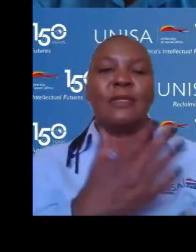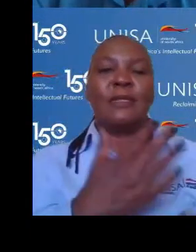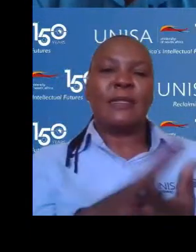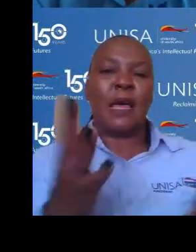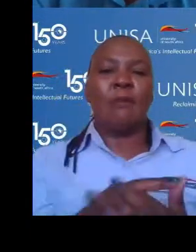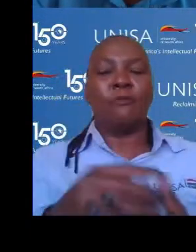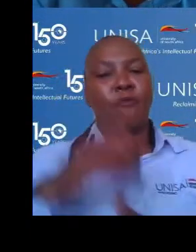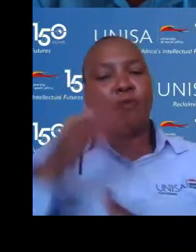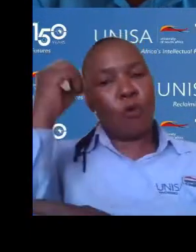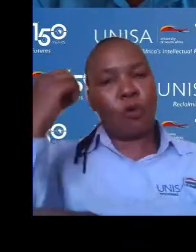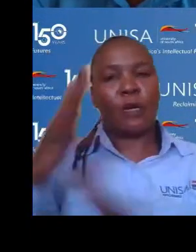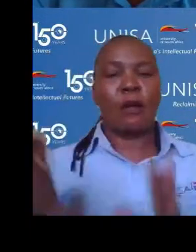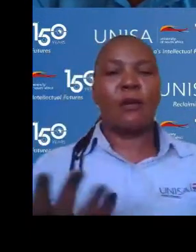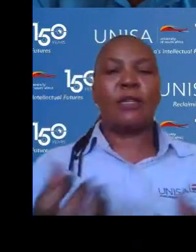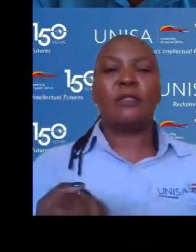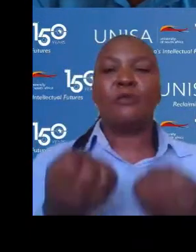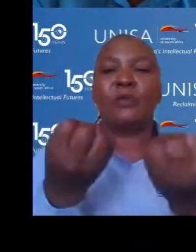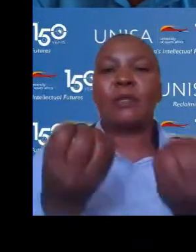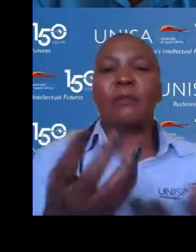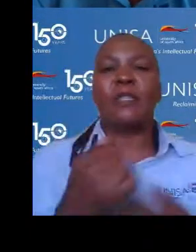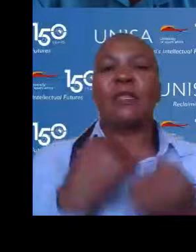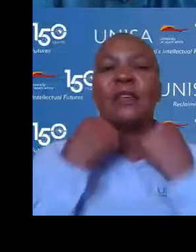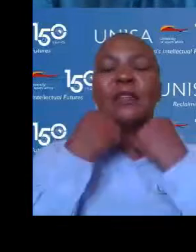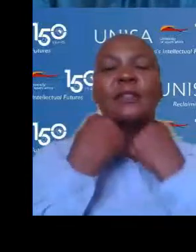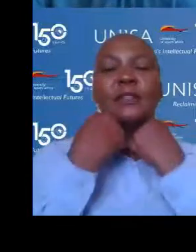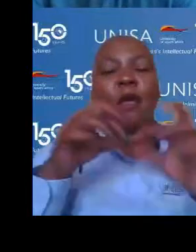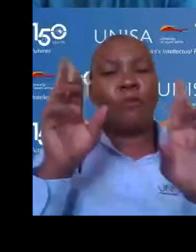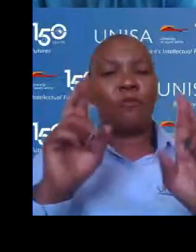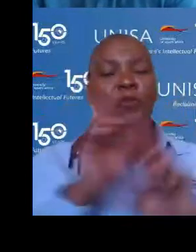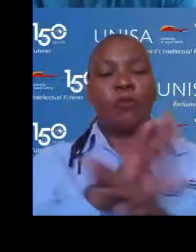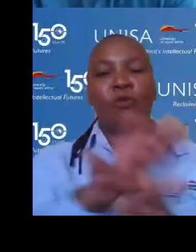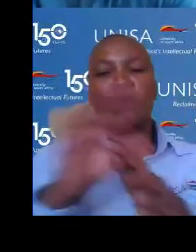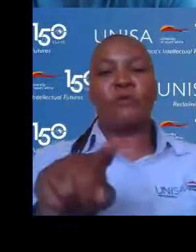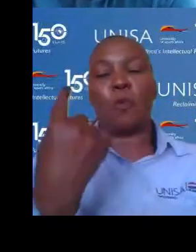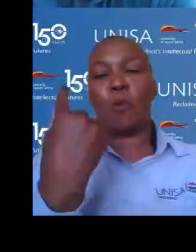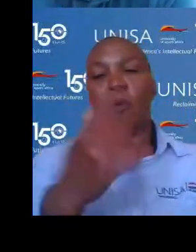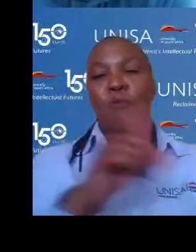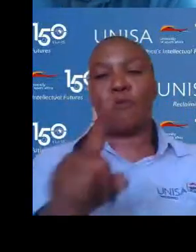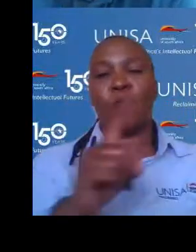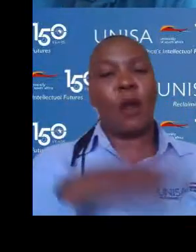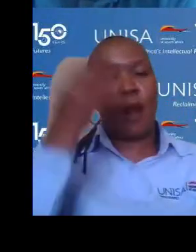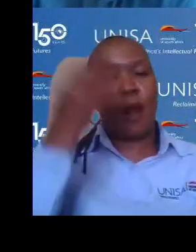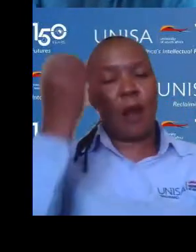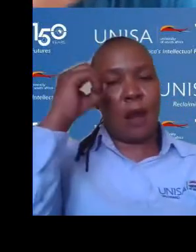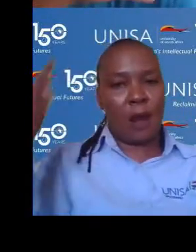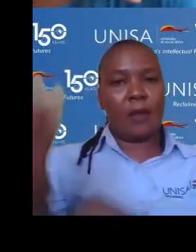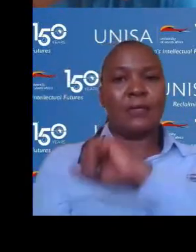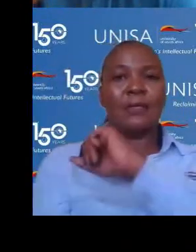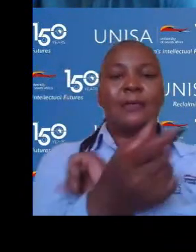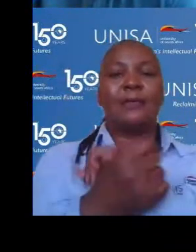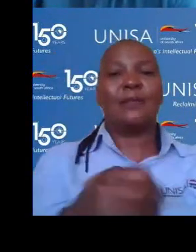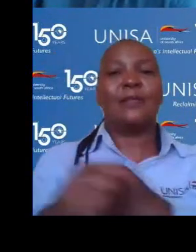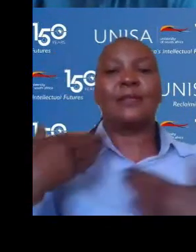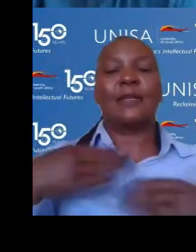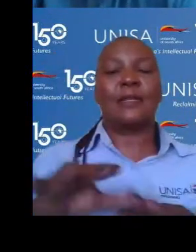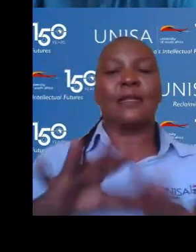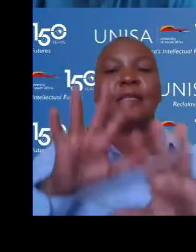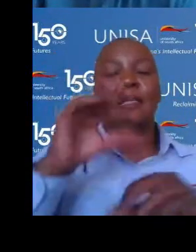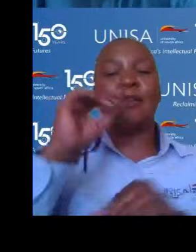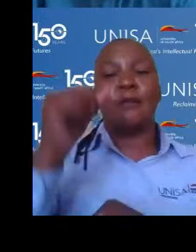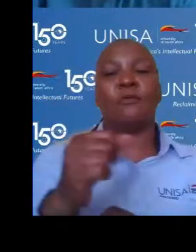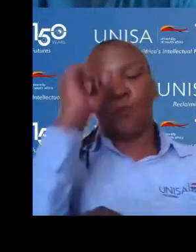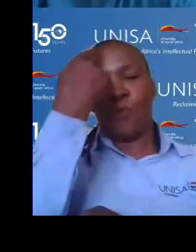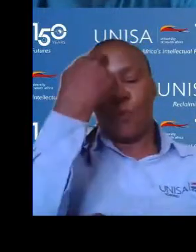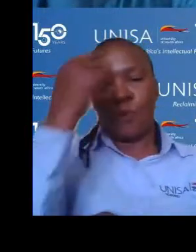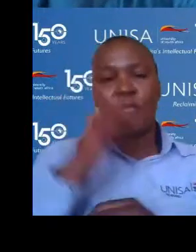assignments. I'm hoping none of you will forget. In the session that started at 10 o'clock, they've shown you